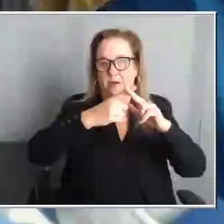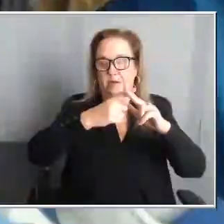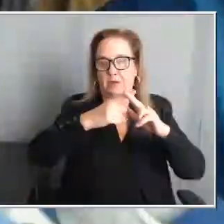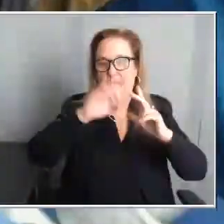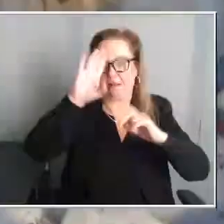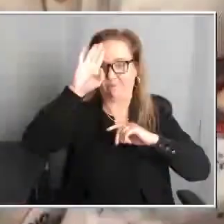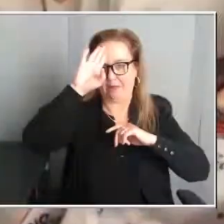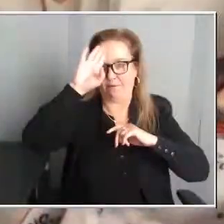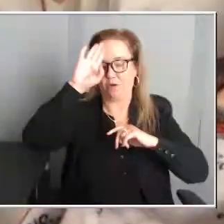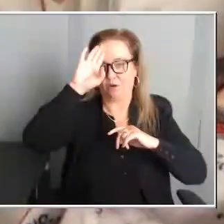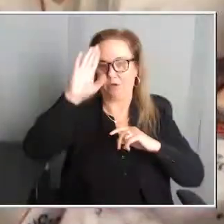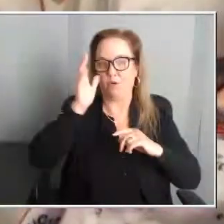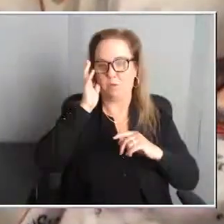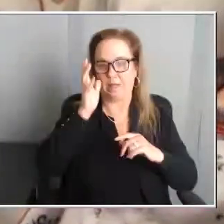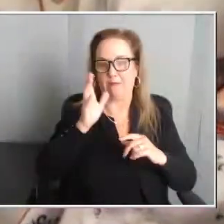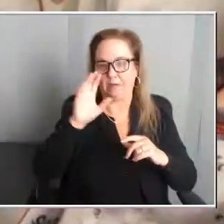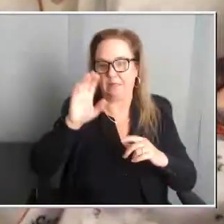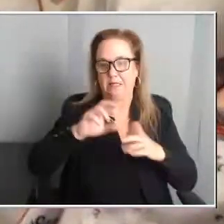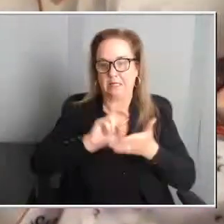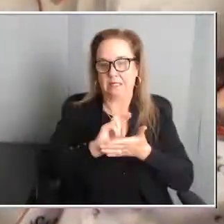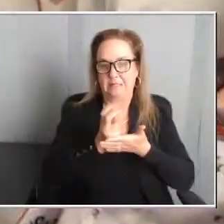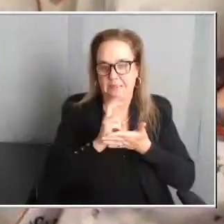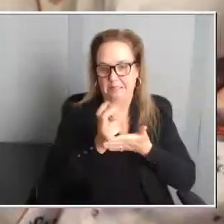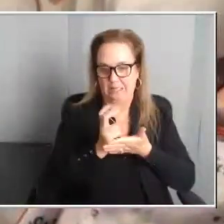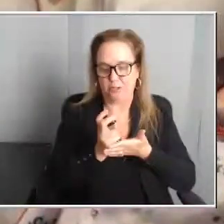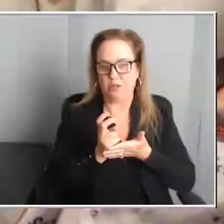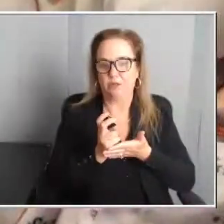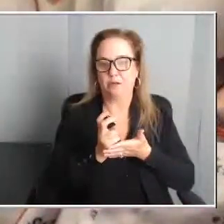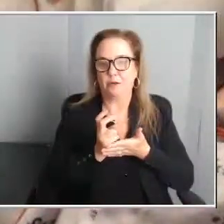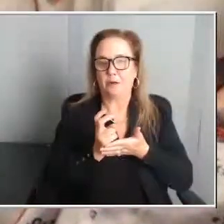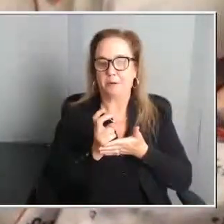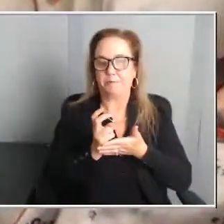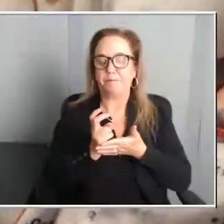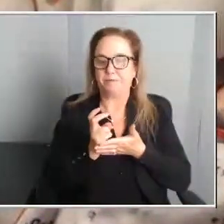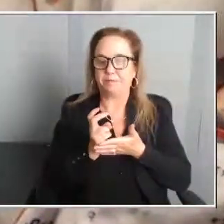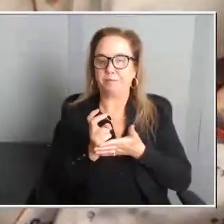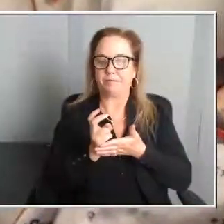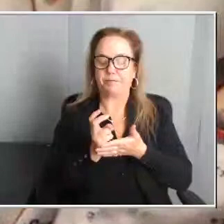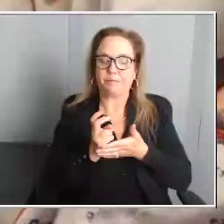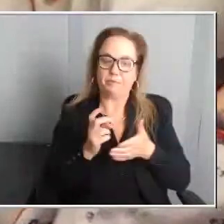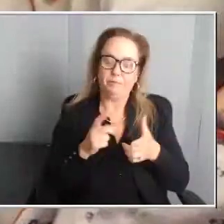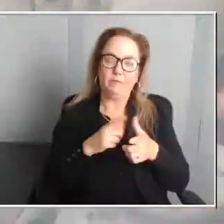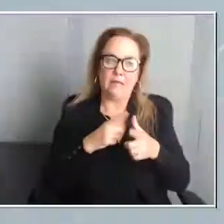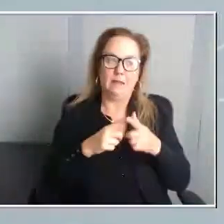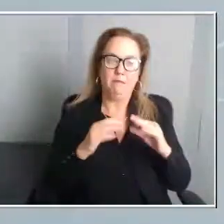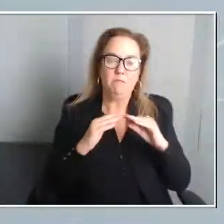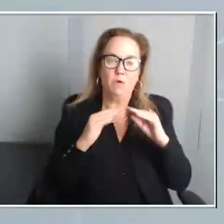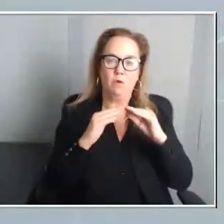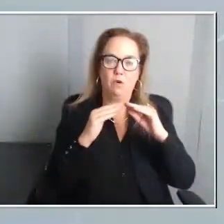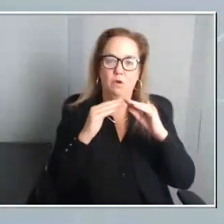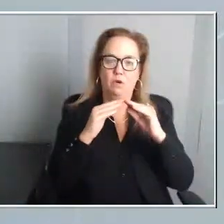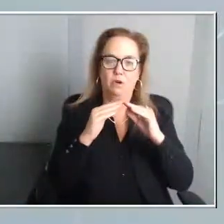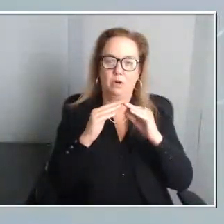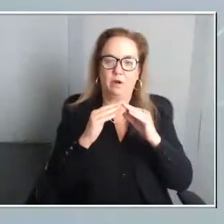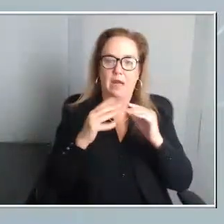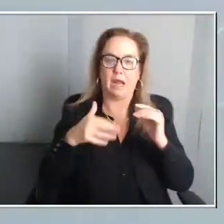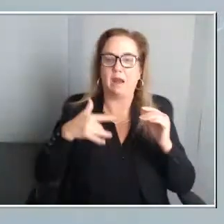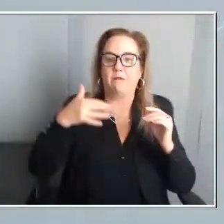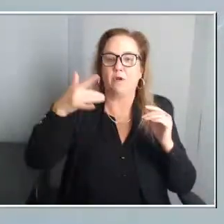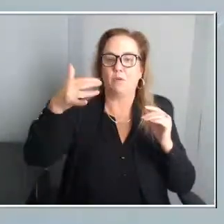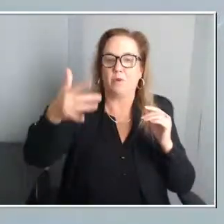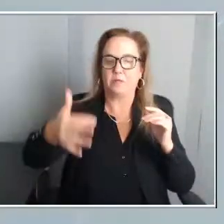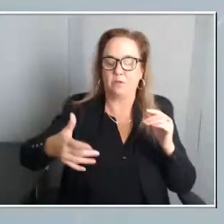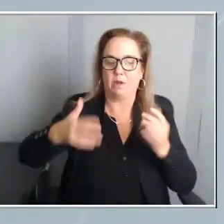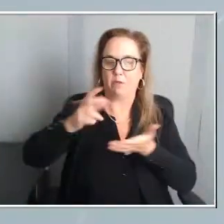was going to have a seizure. And then it went on to, a little bit more where every once in a while we would have a seizure,